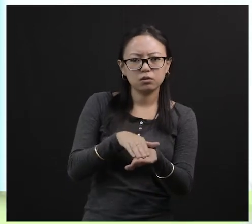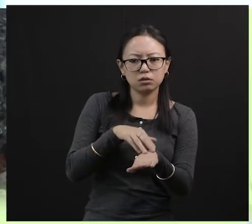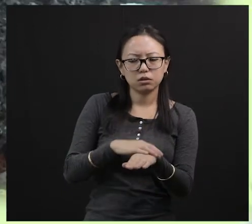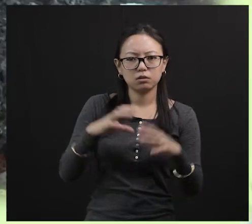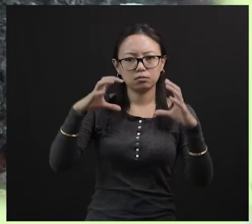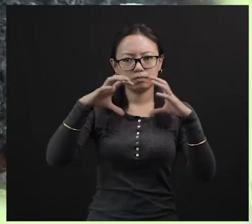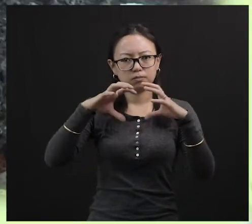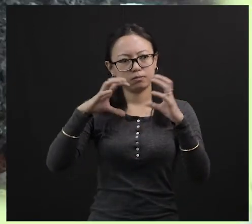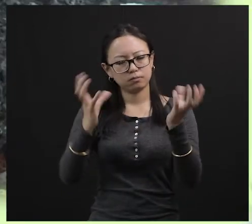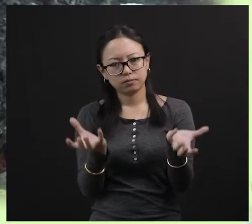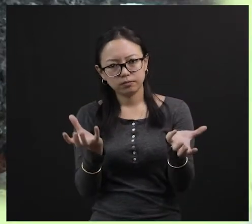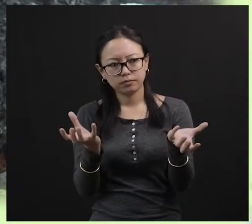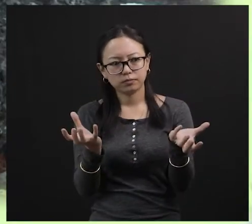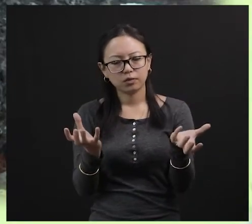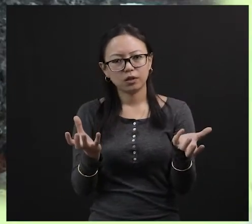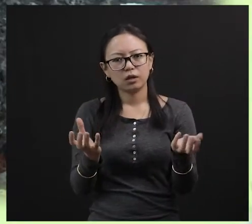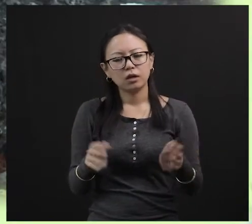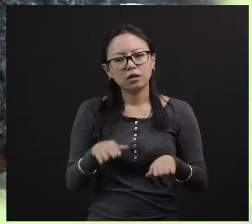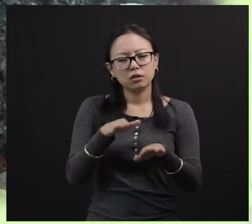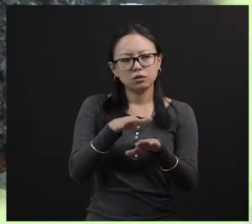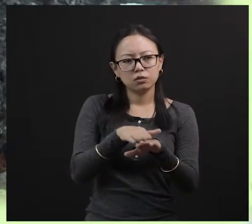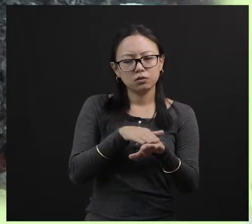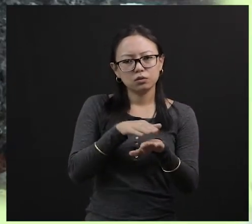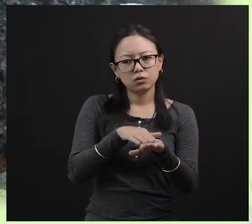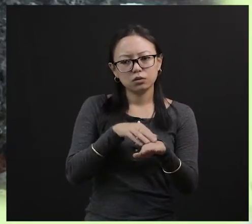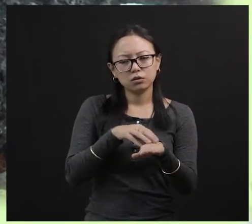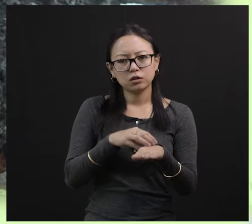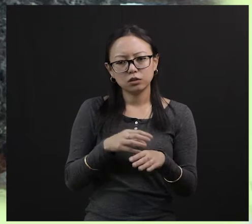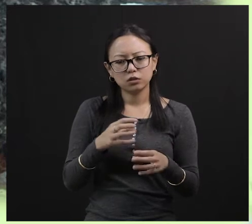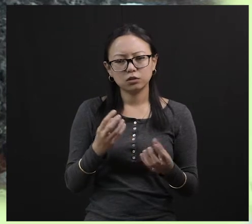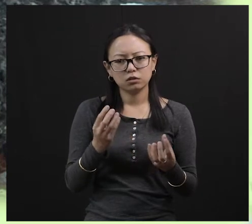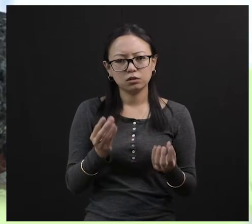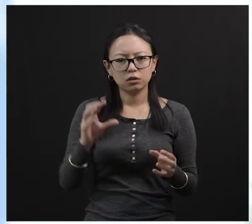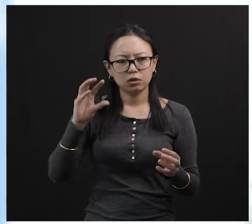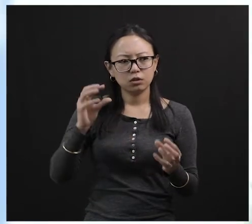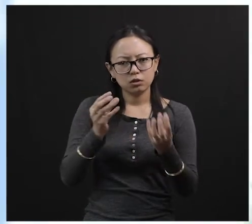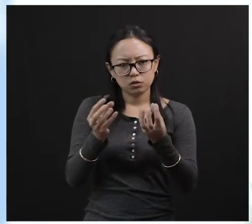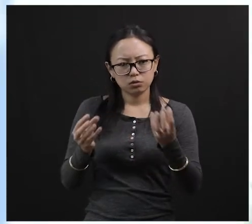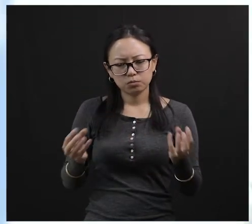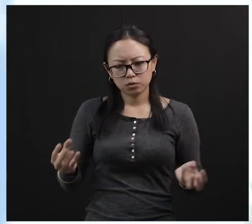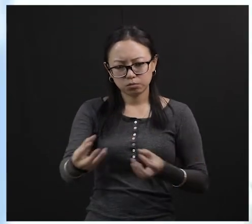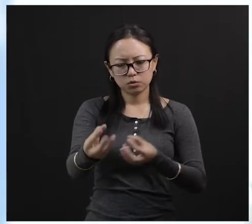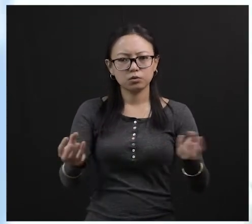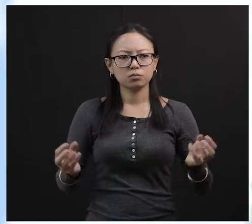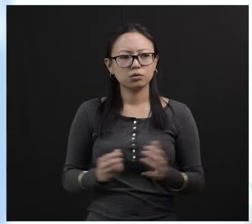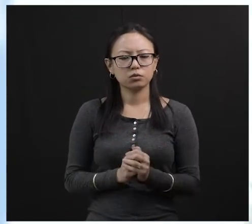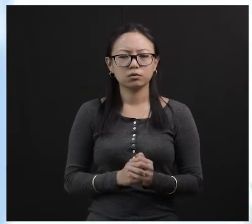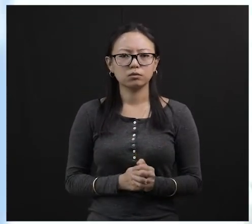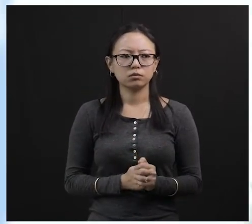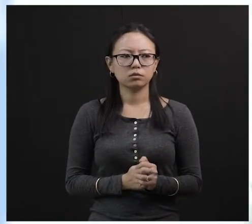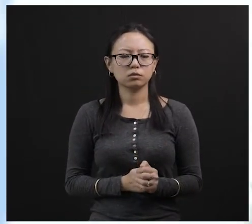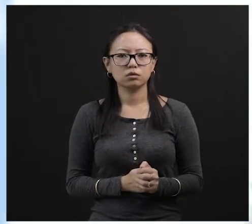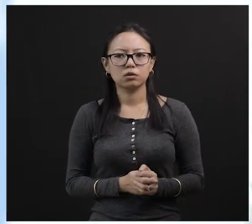sun, like this, see, it has broken. This huge rock is also broken by the heat and by the action